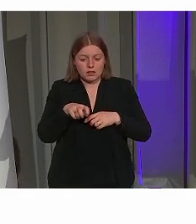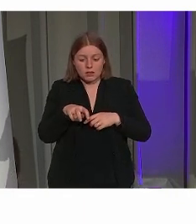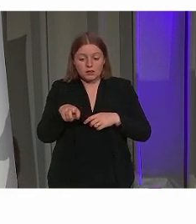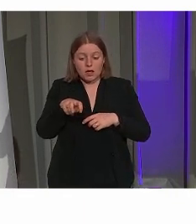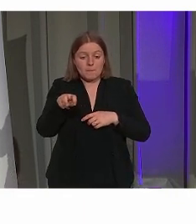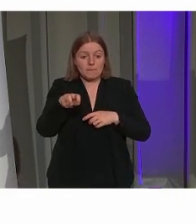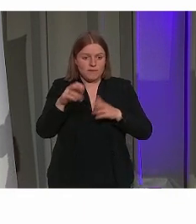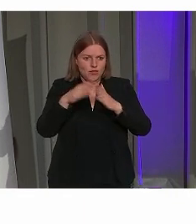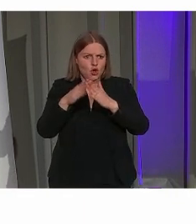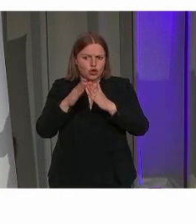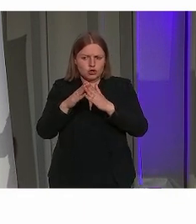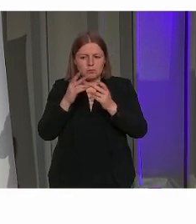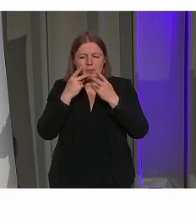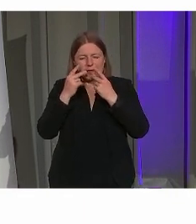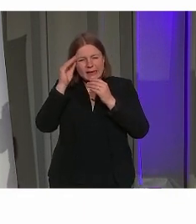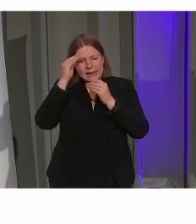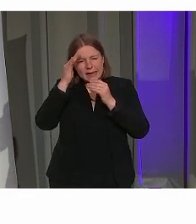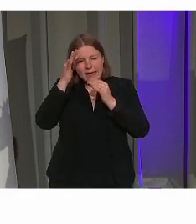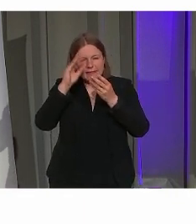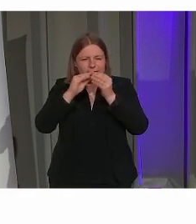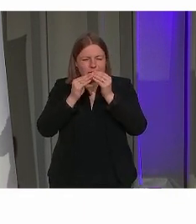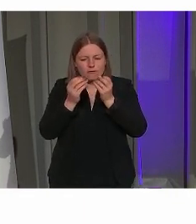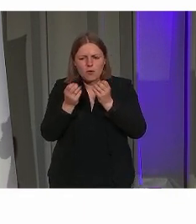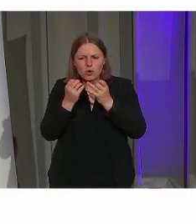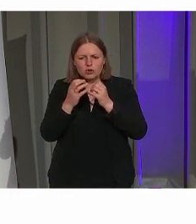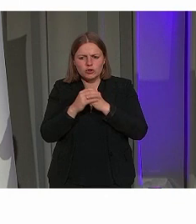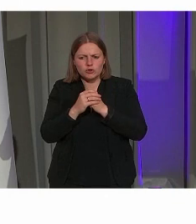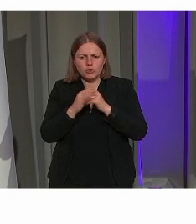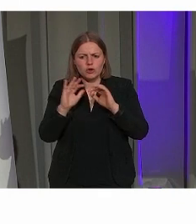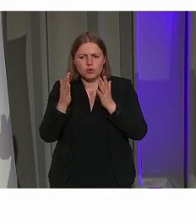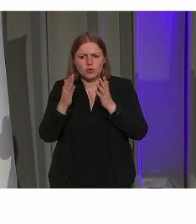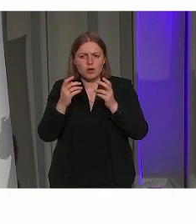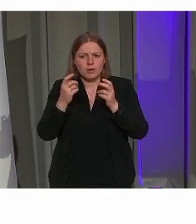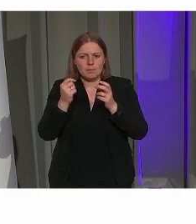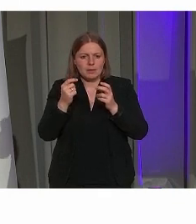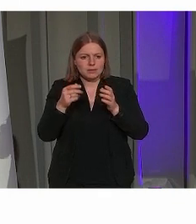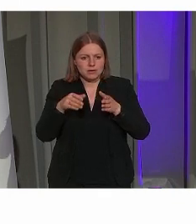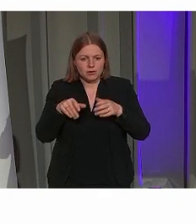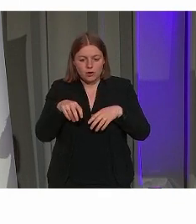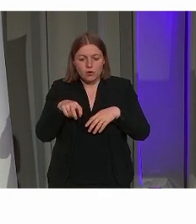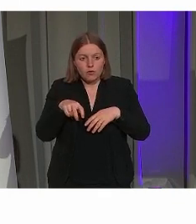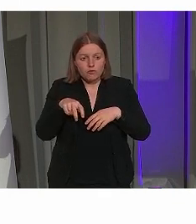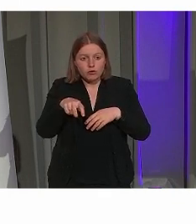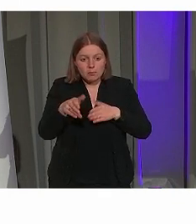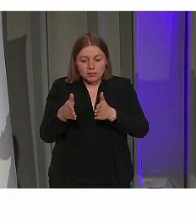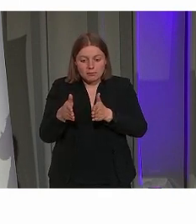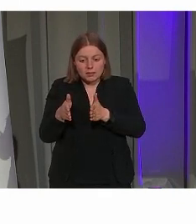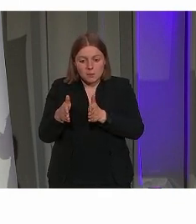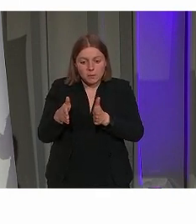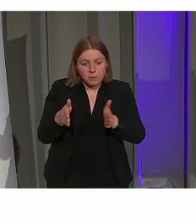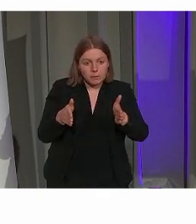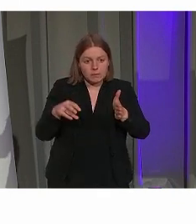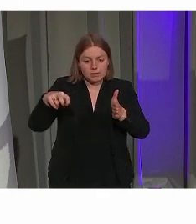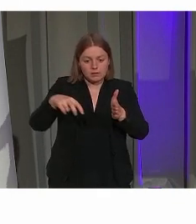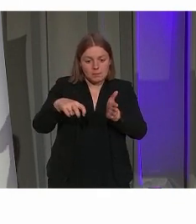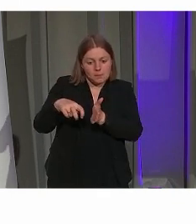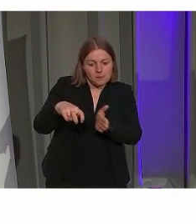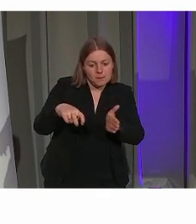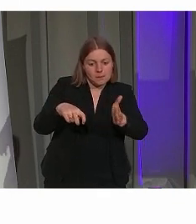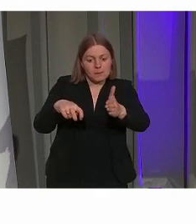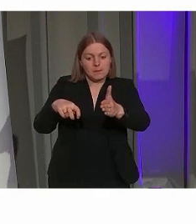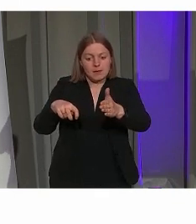road. But the steps were creatively solved. The creative solution was found for these steps. We